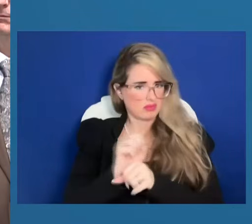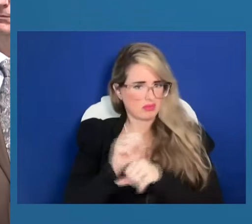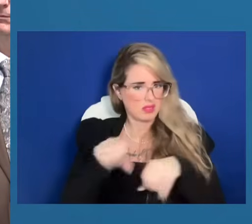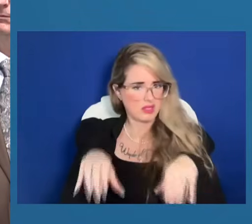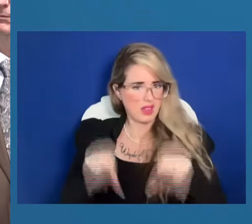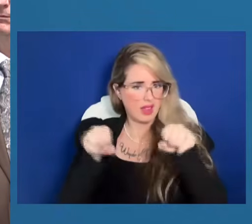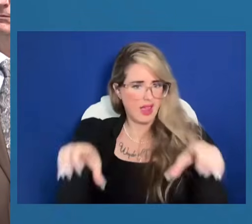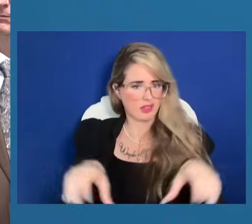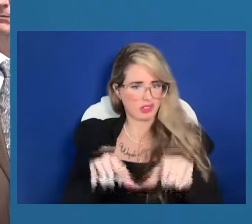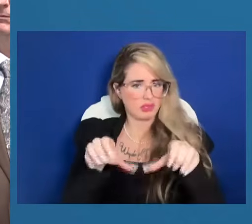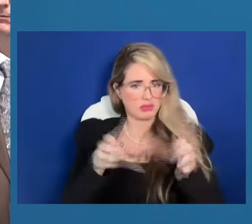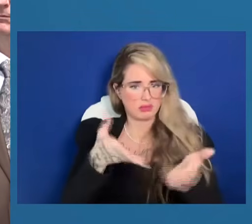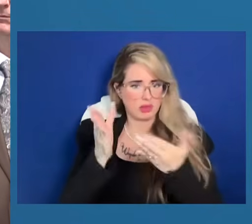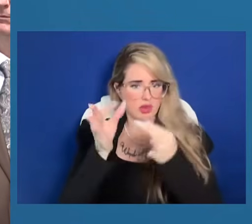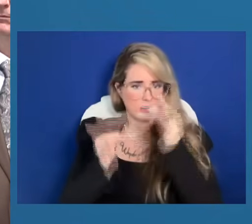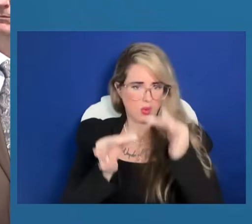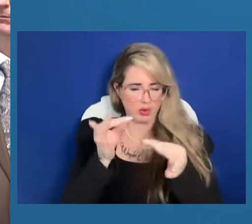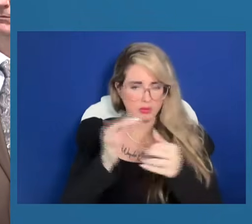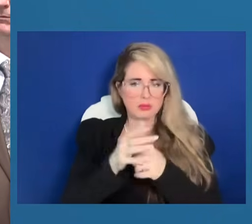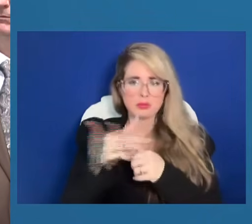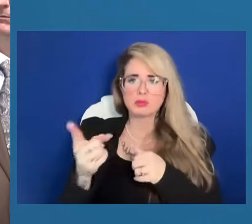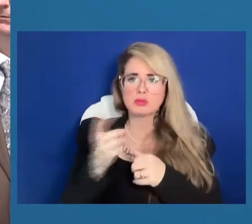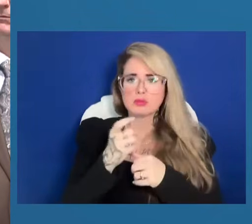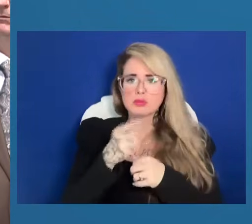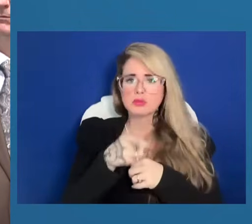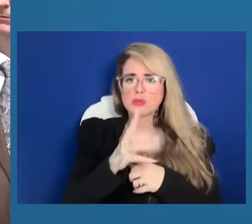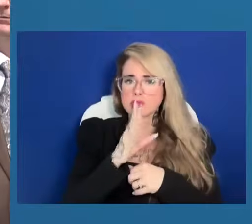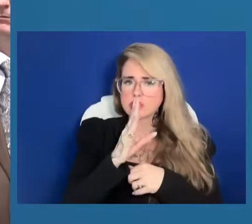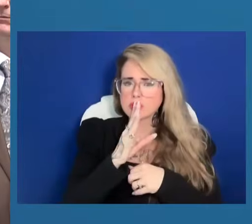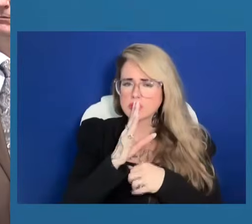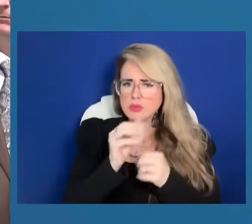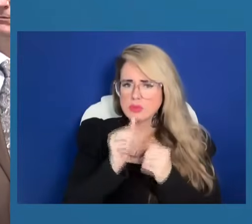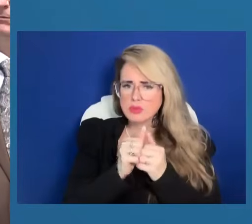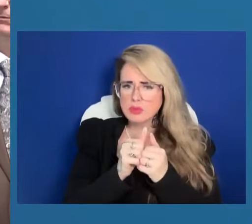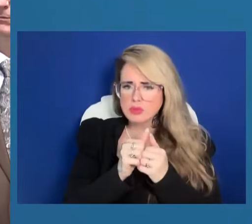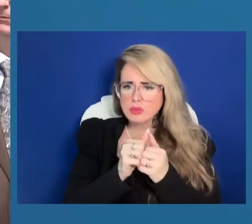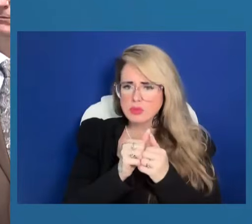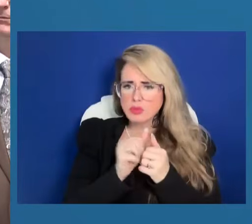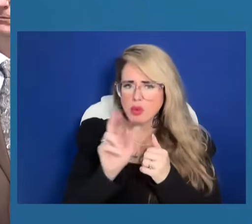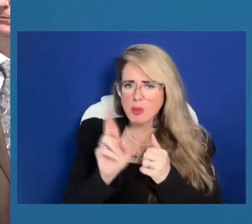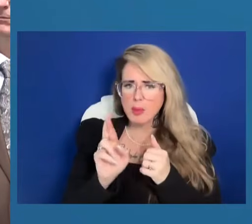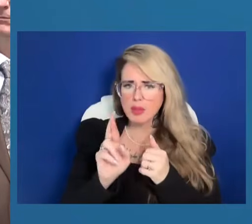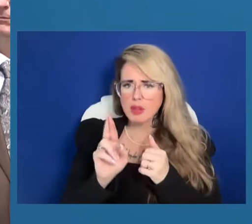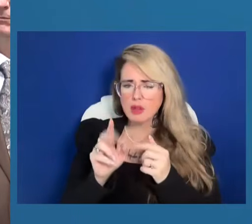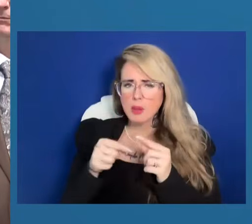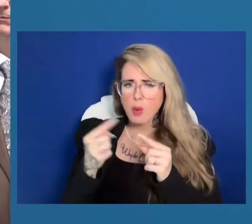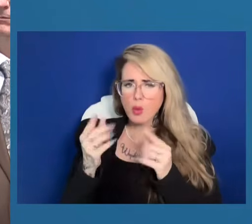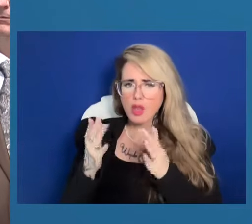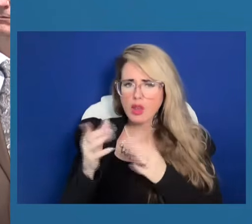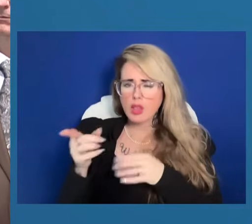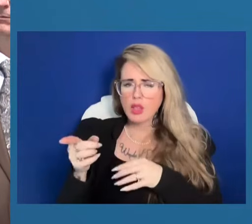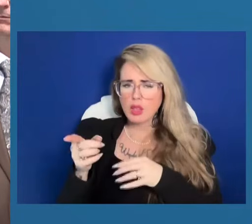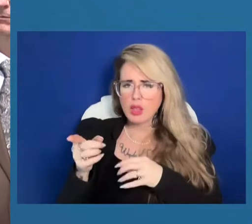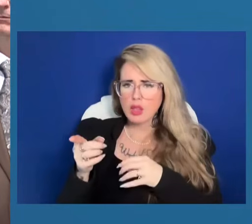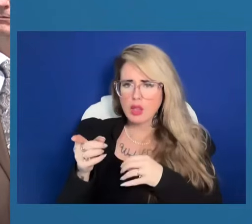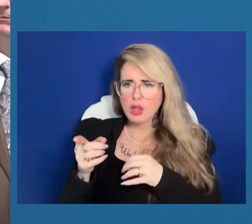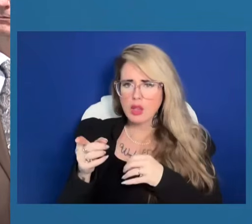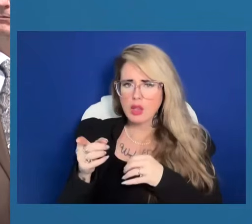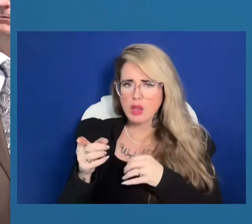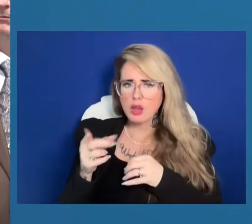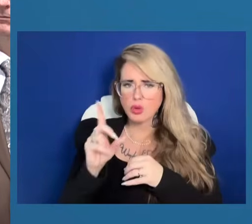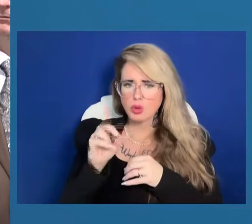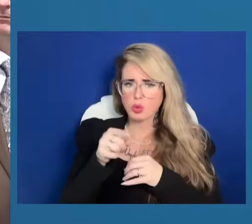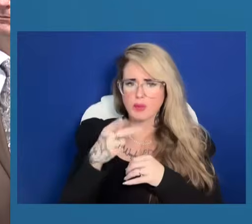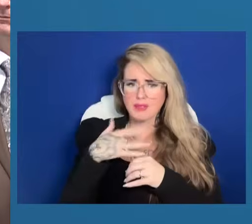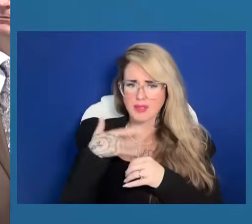court for enforcement. Have you talked to Bruce Blakeman? I mean, he's your Republican opponent. Is this a shot across the bow at him? Also, do you think that